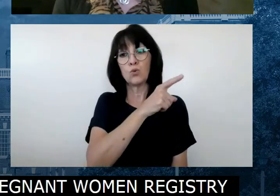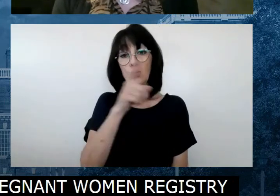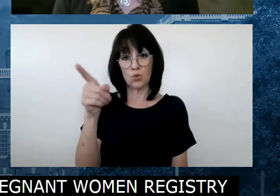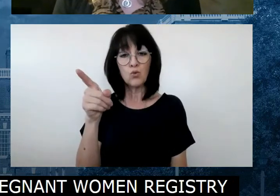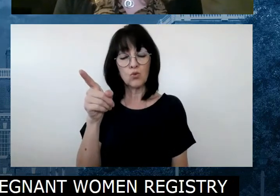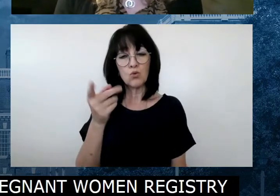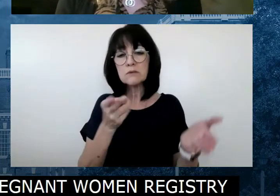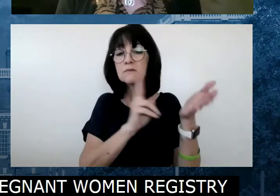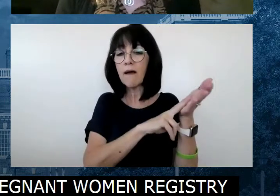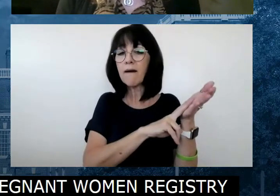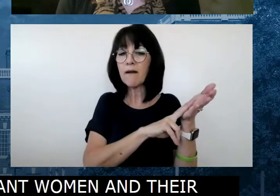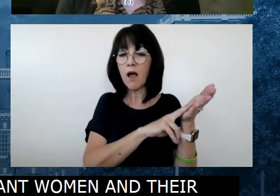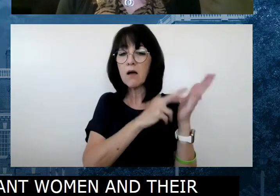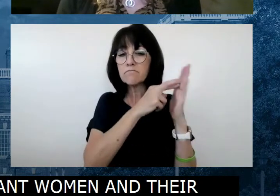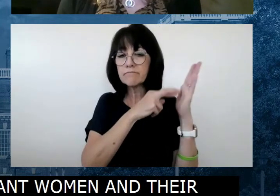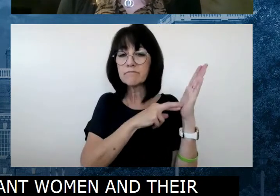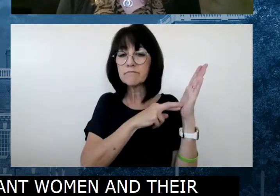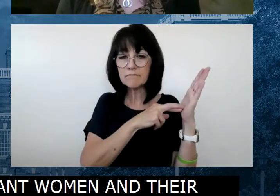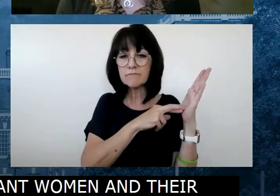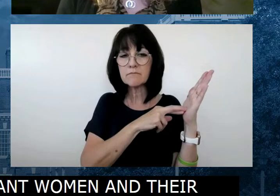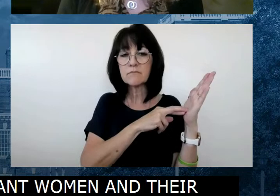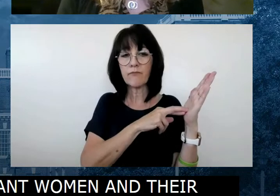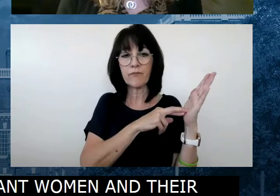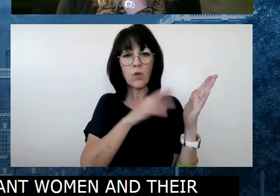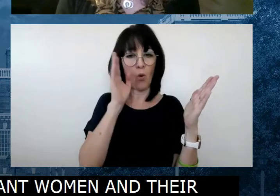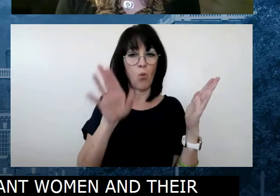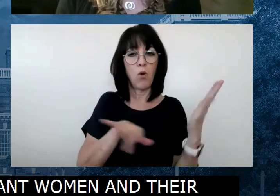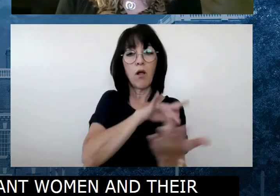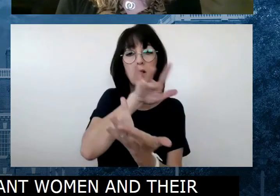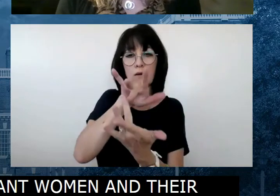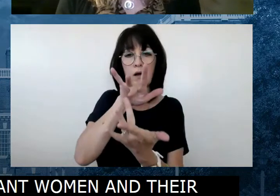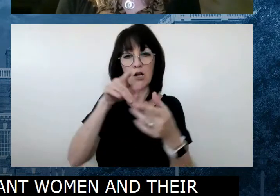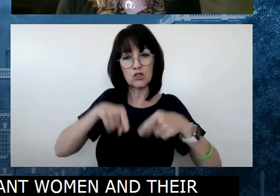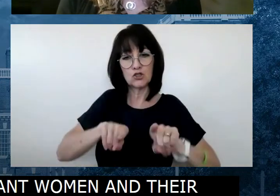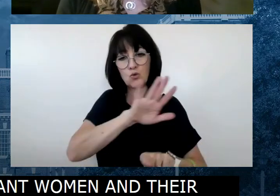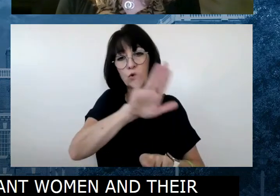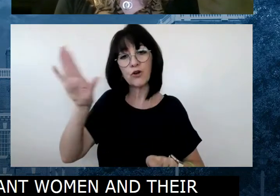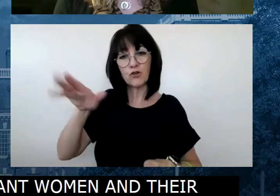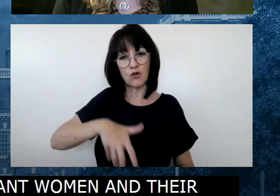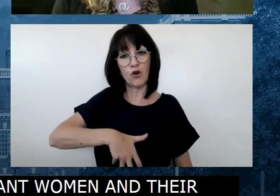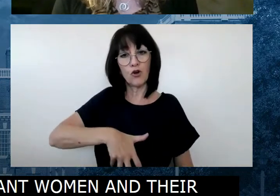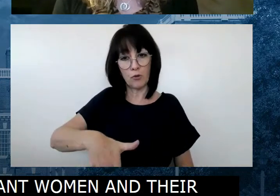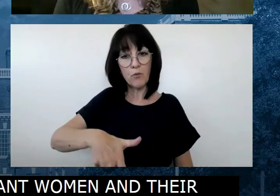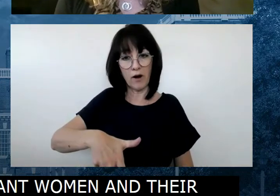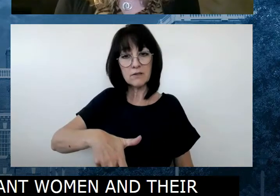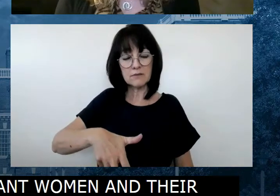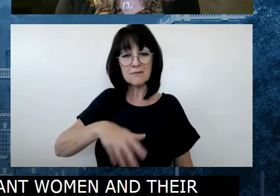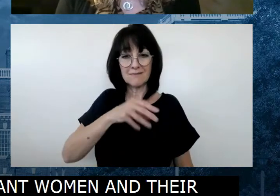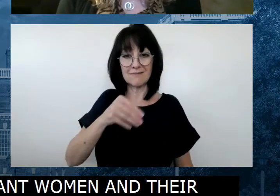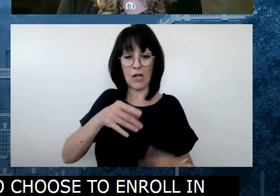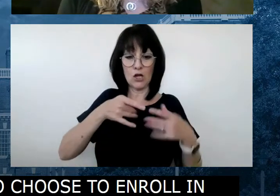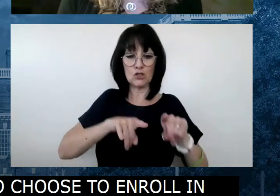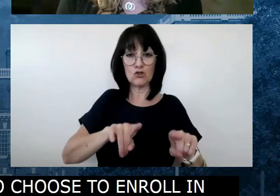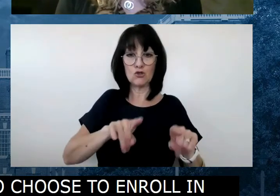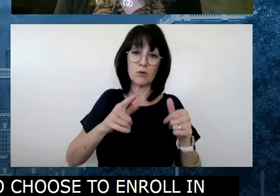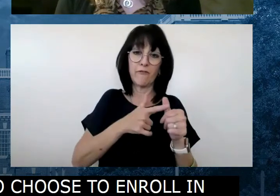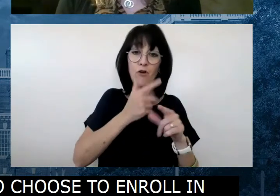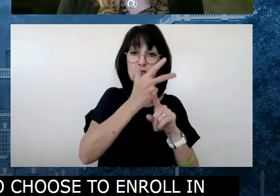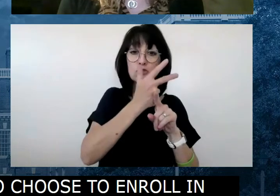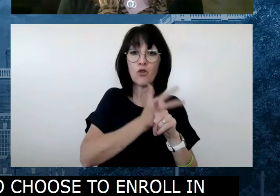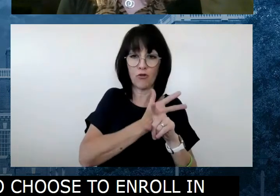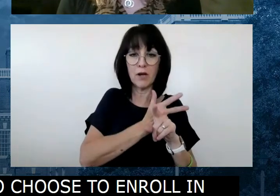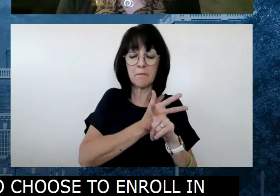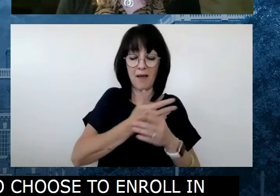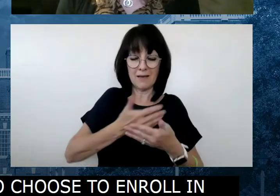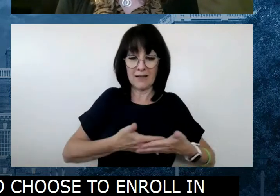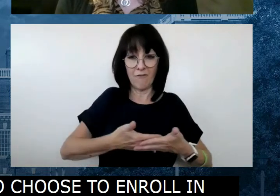registry will be contacted several times throughout their pregnancy and even during the first 3 months of their child's life